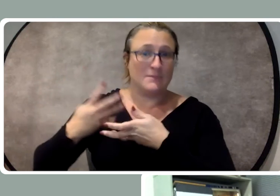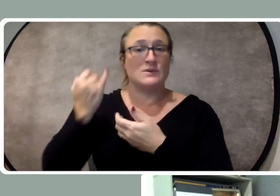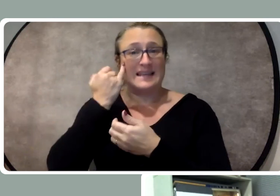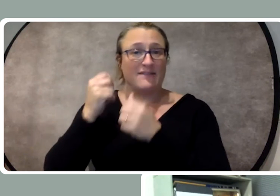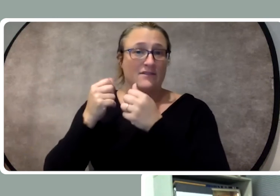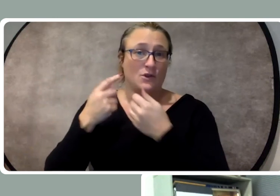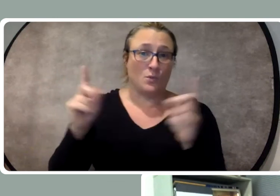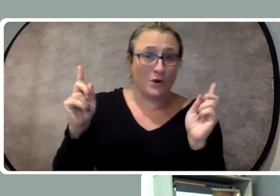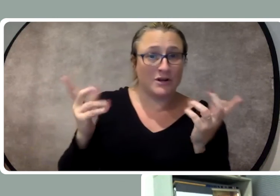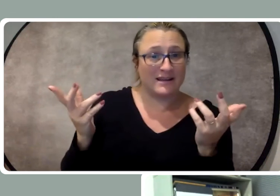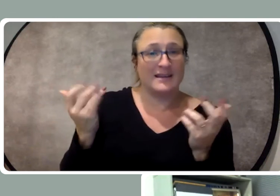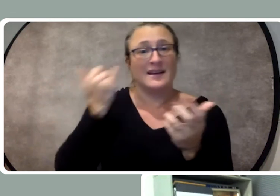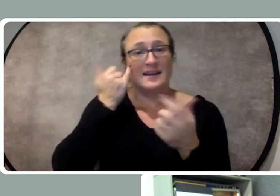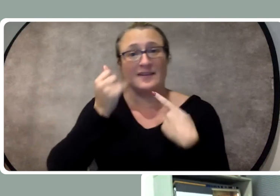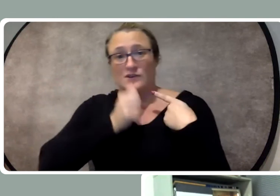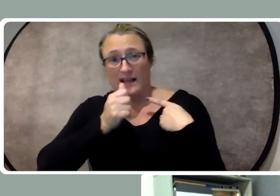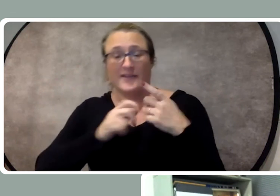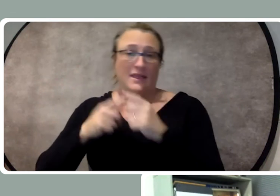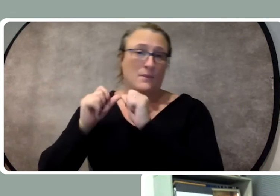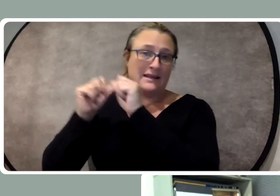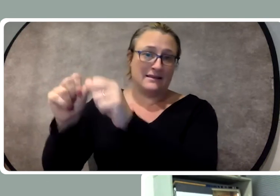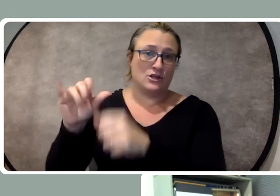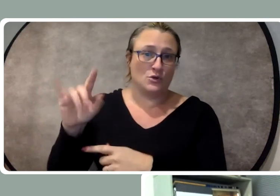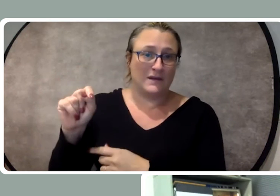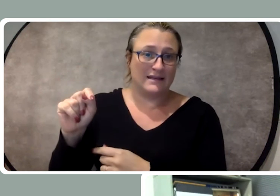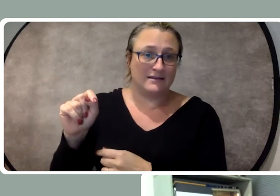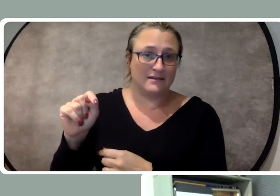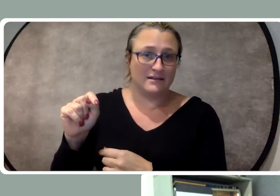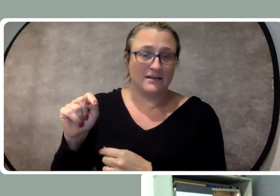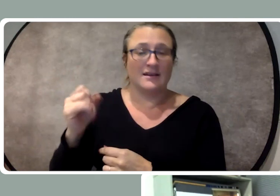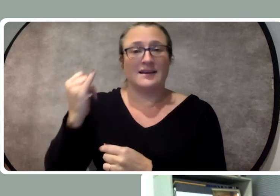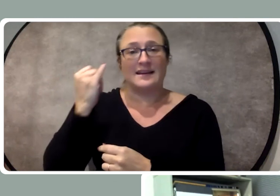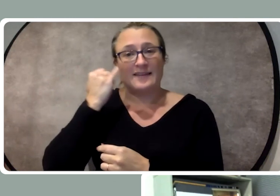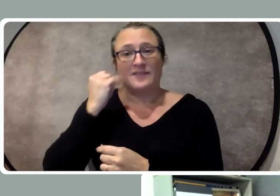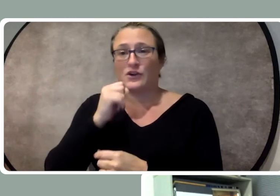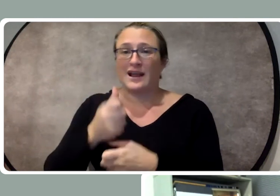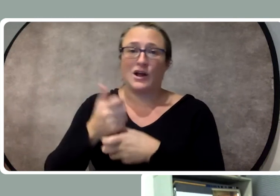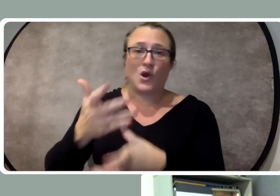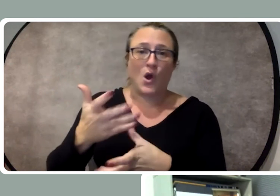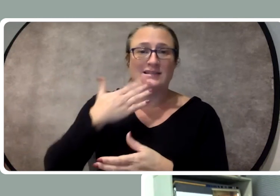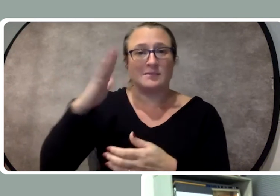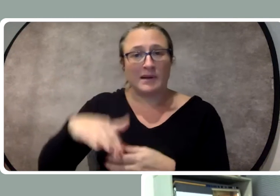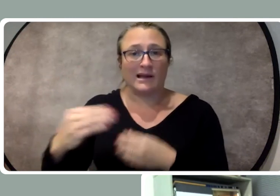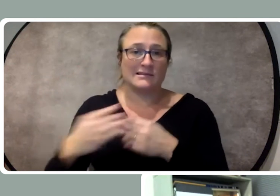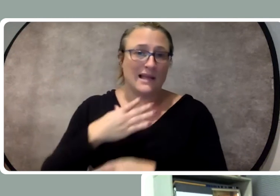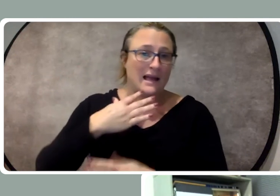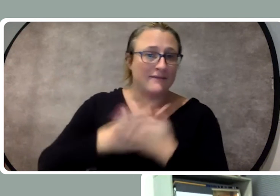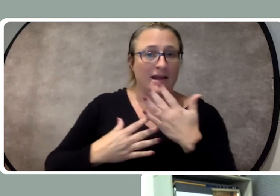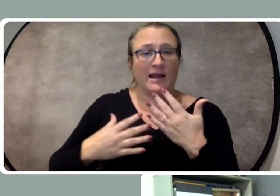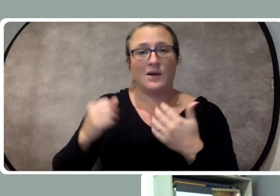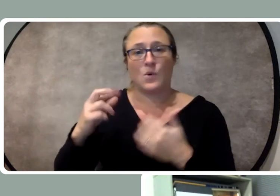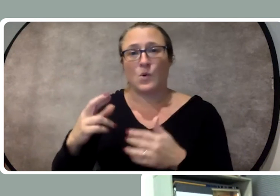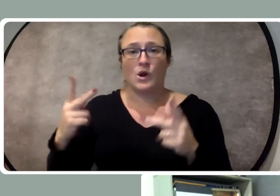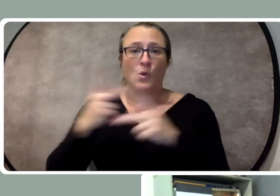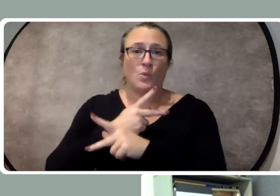long as they're being tolerated, as long as they're not causing big problems with side effects or worsening quality